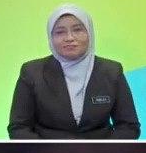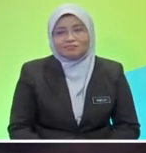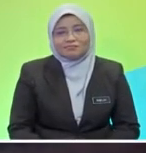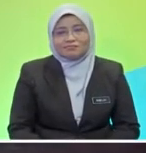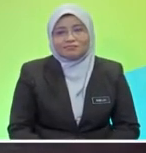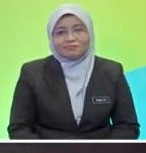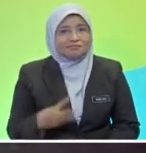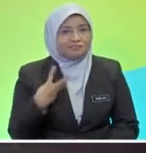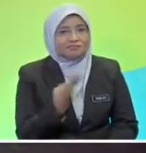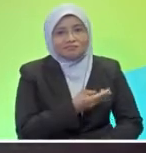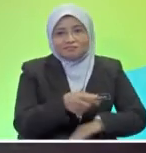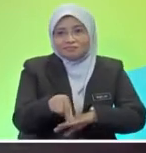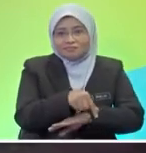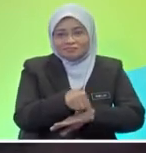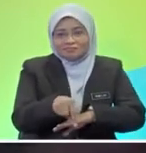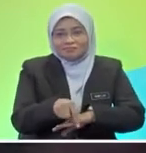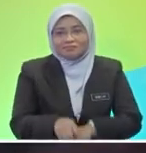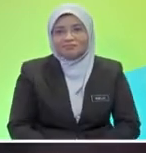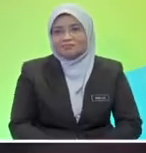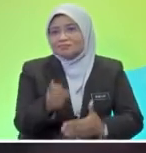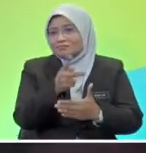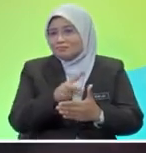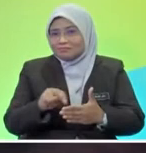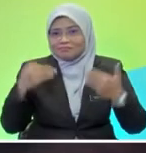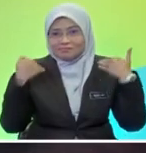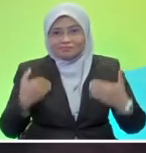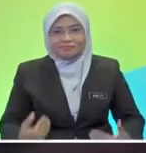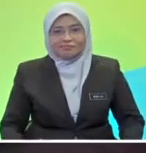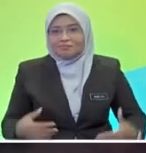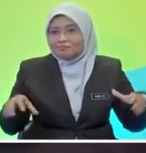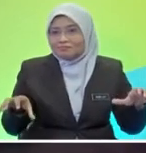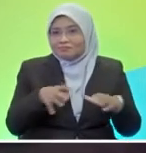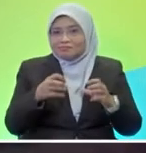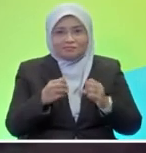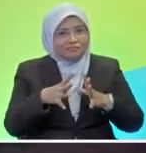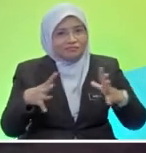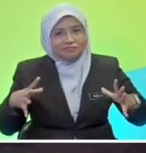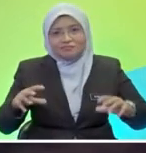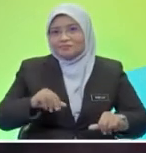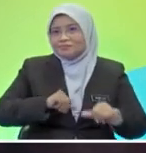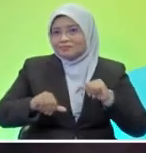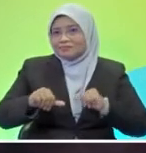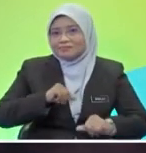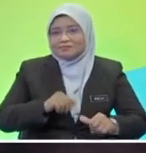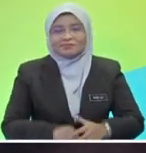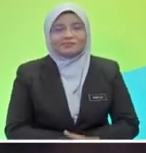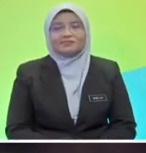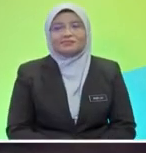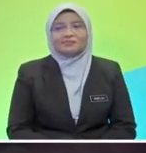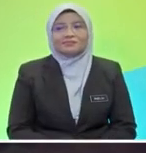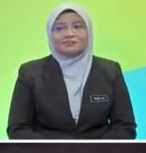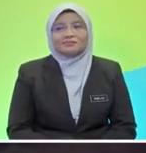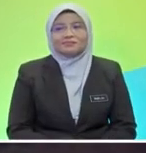parts to do some activities. Okay, all right. Are you satisfied, Shafiqah, or you want once